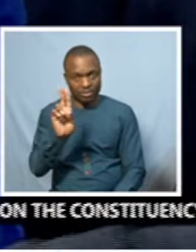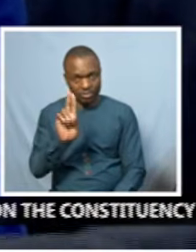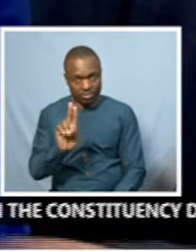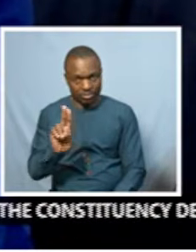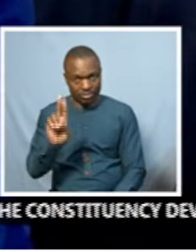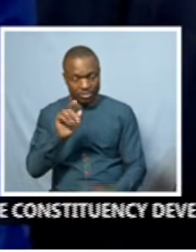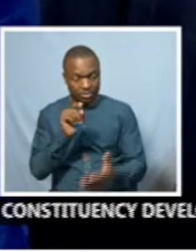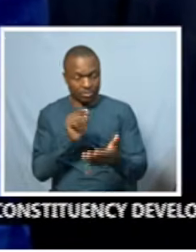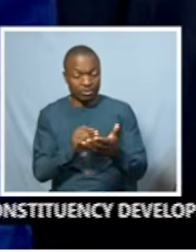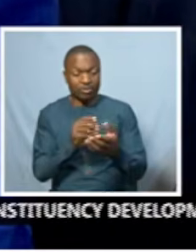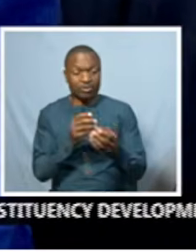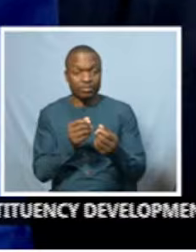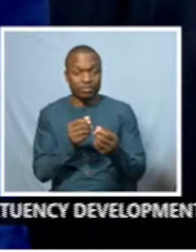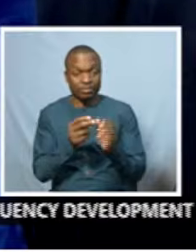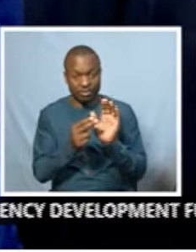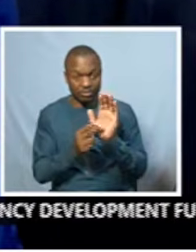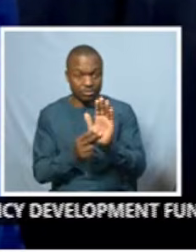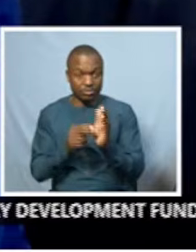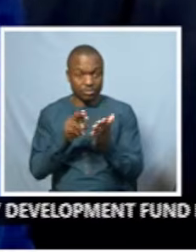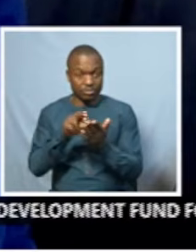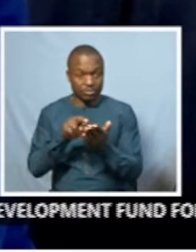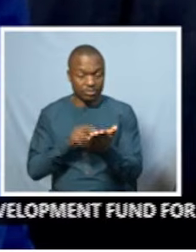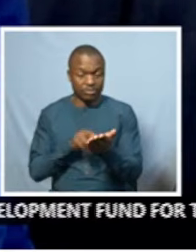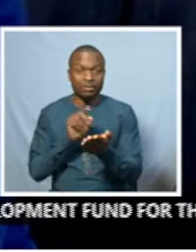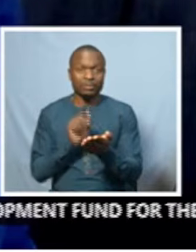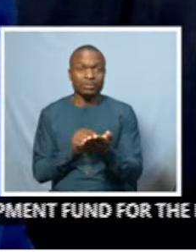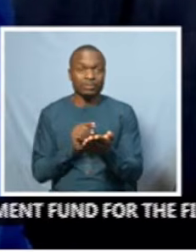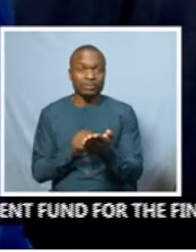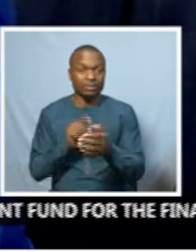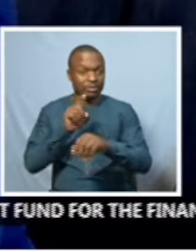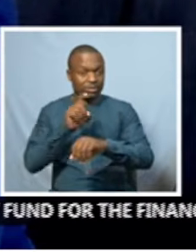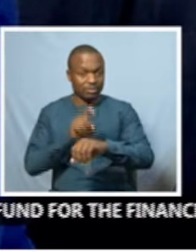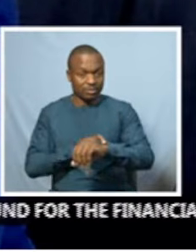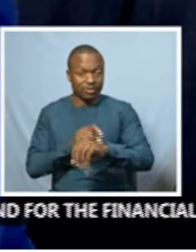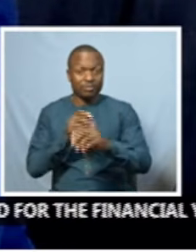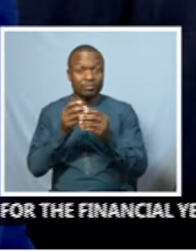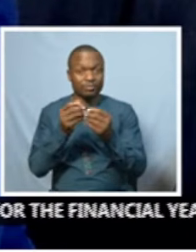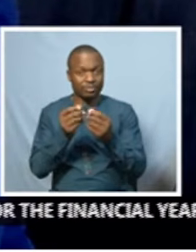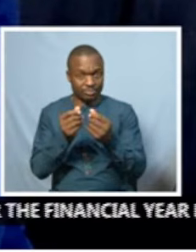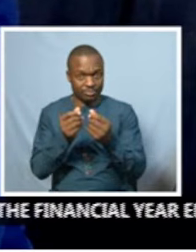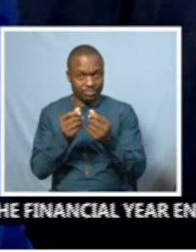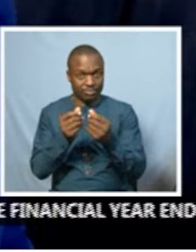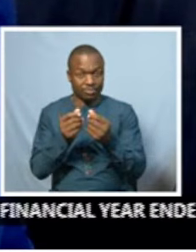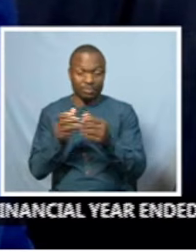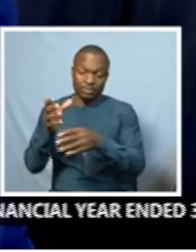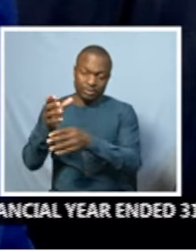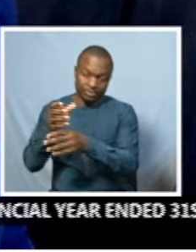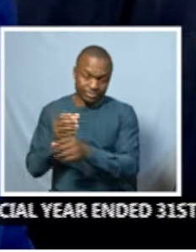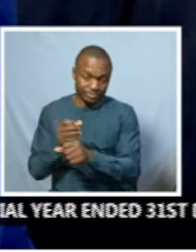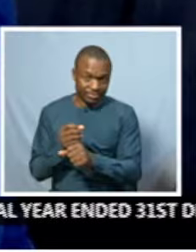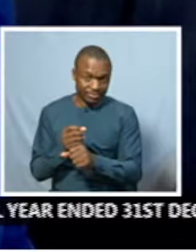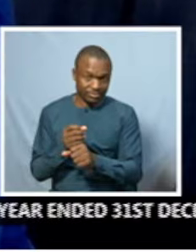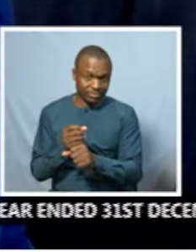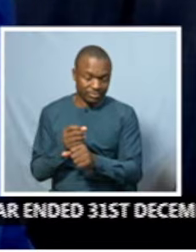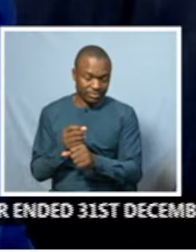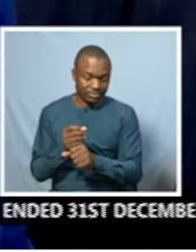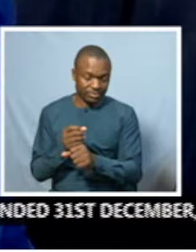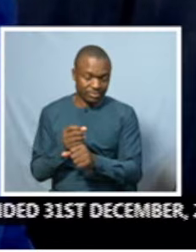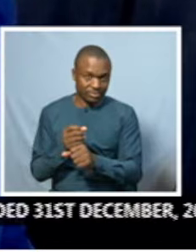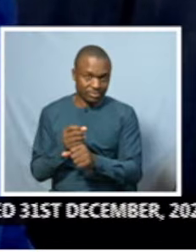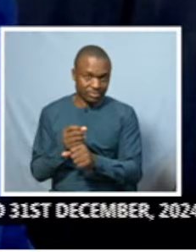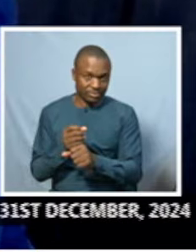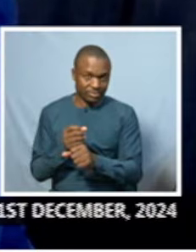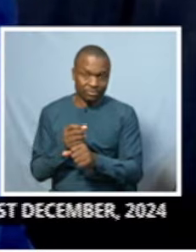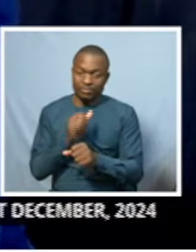we have explained in the report, it's that the time the funding that we received, we had